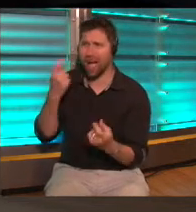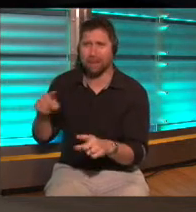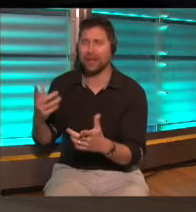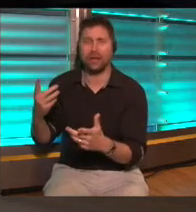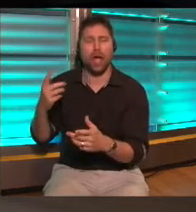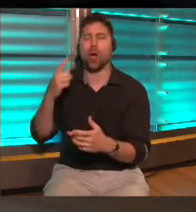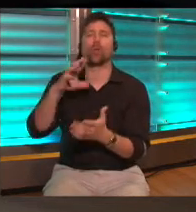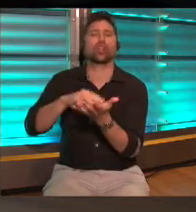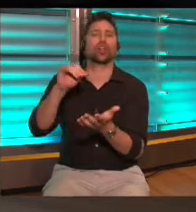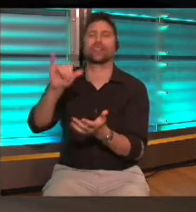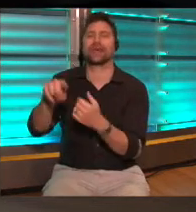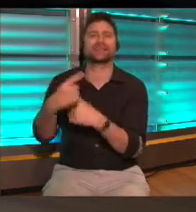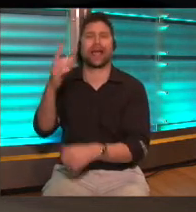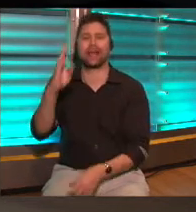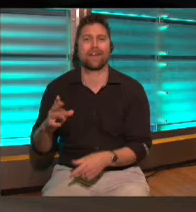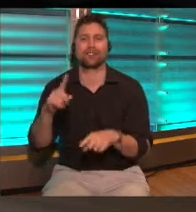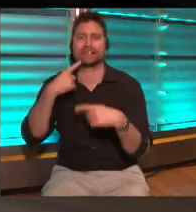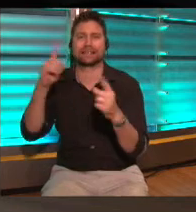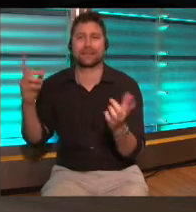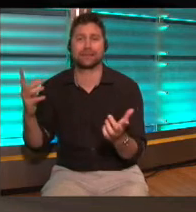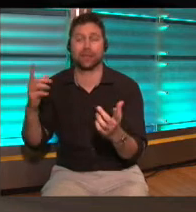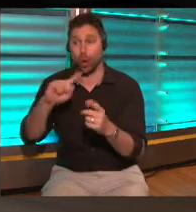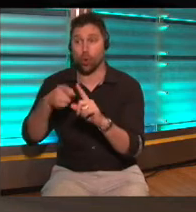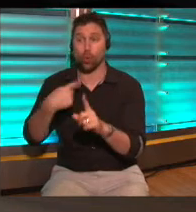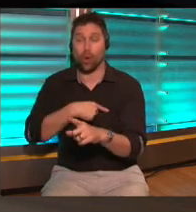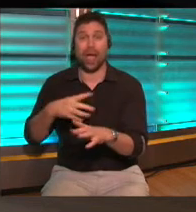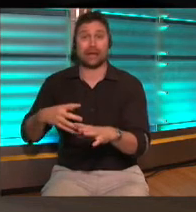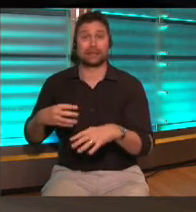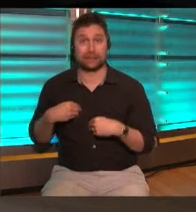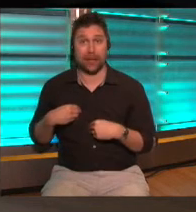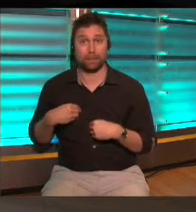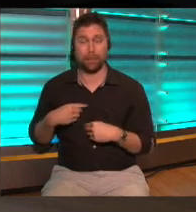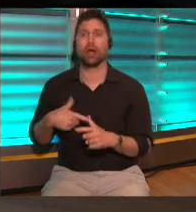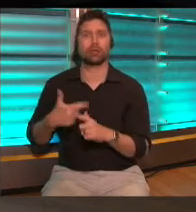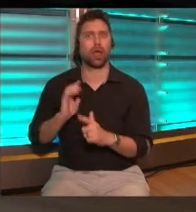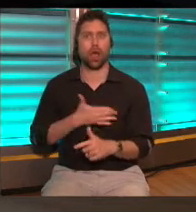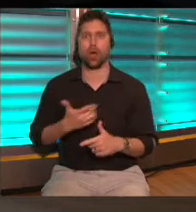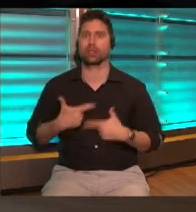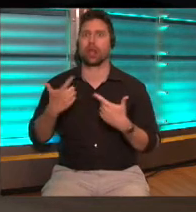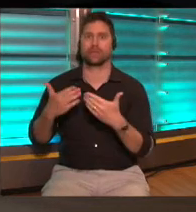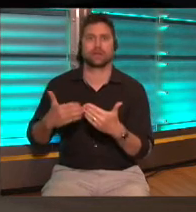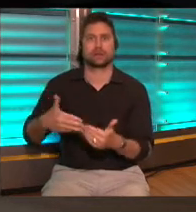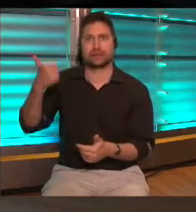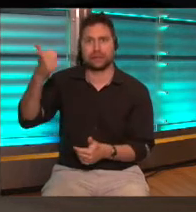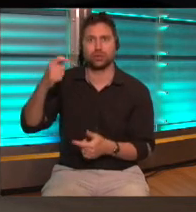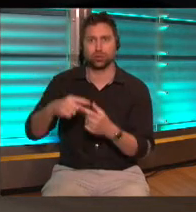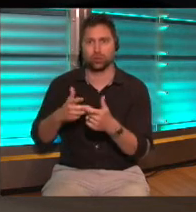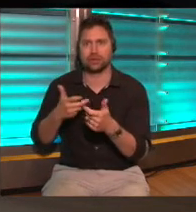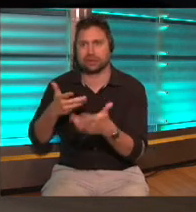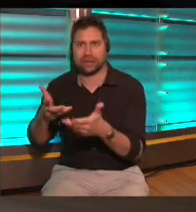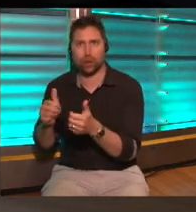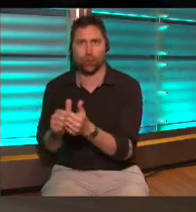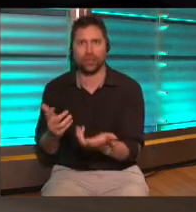doesn't exist. Mm-hmm. And once we learned to accept that, our lives became so much easier to deal with.